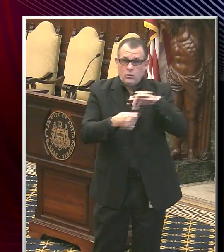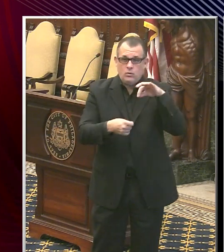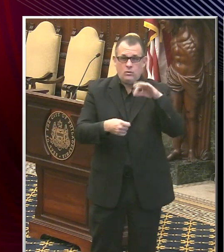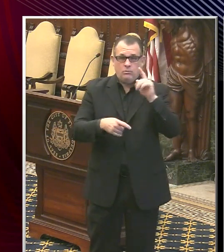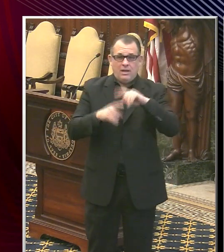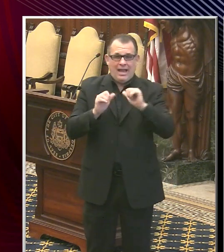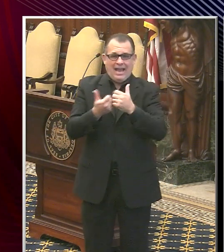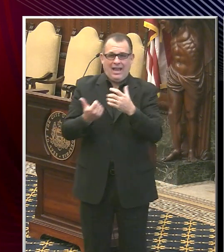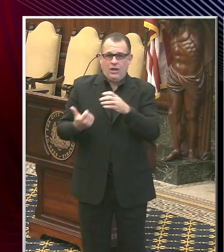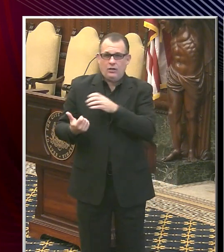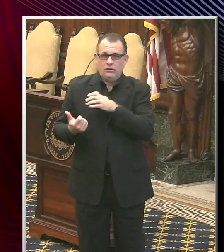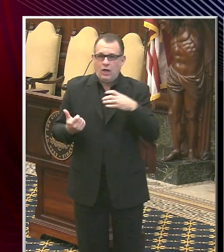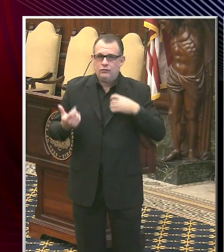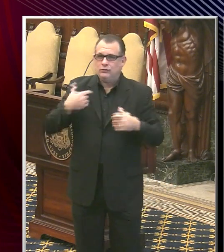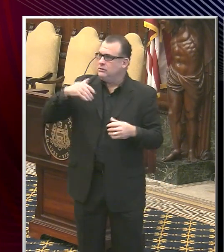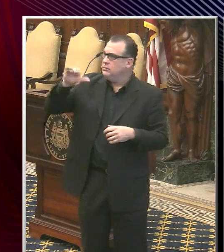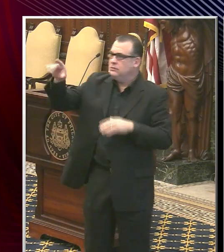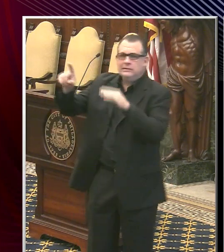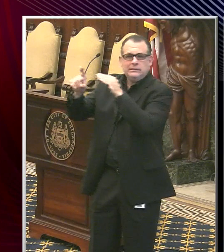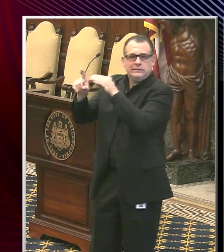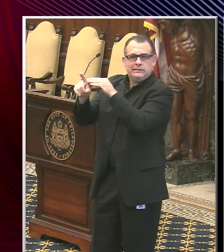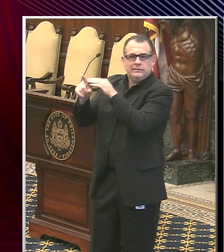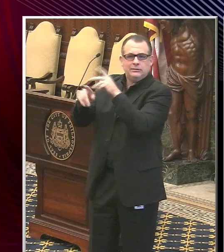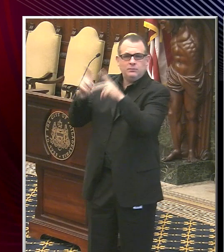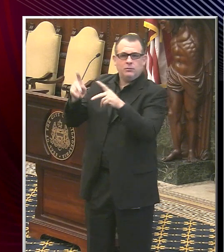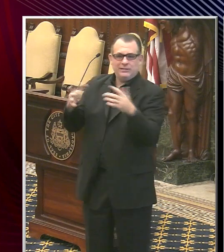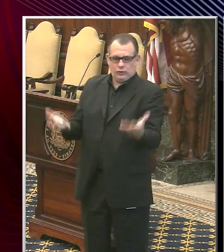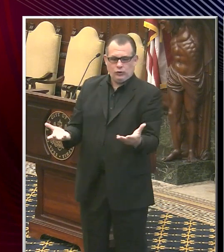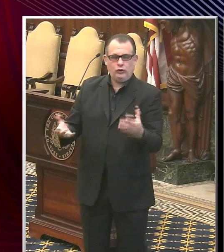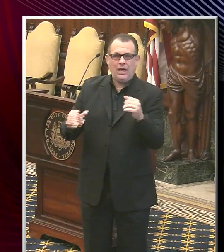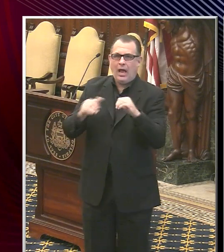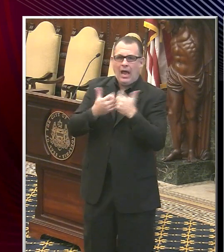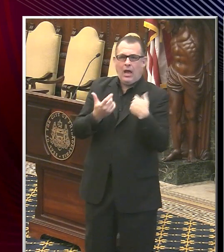the stimulus packages done?